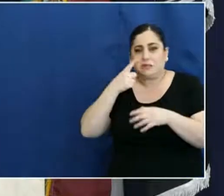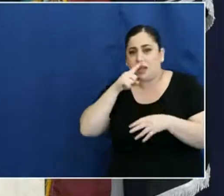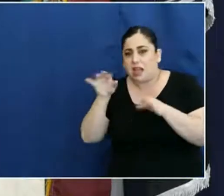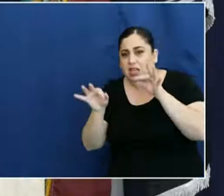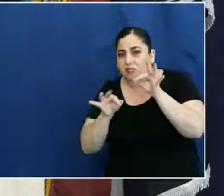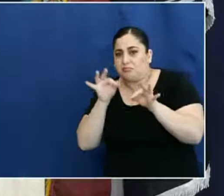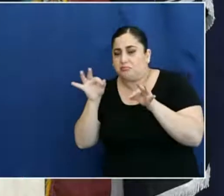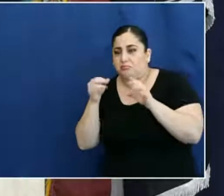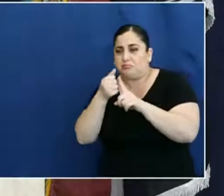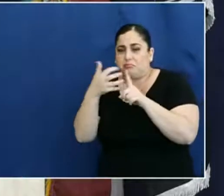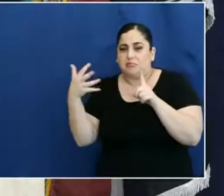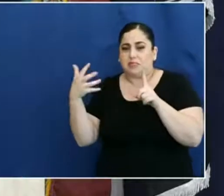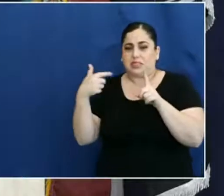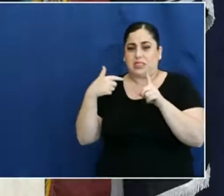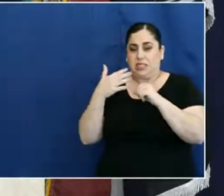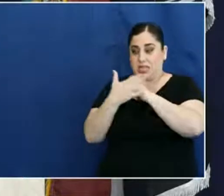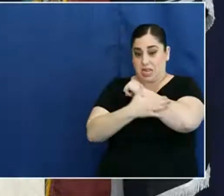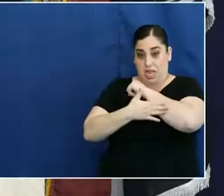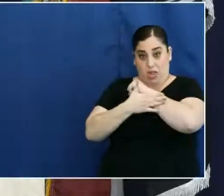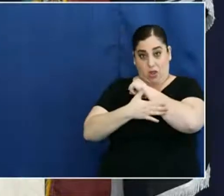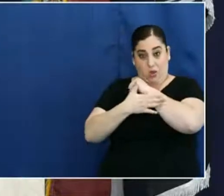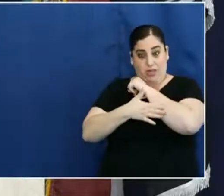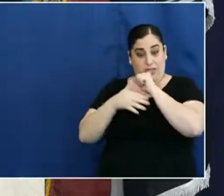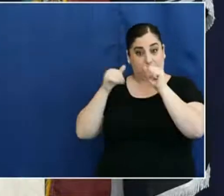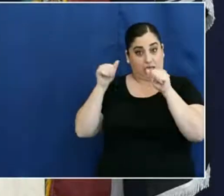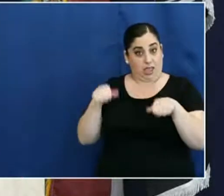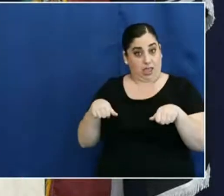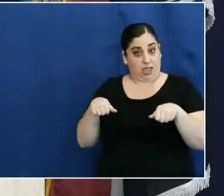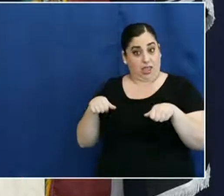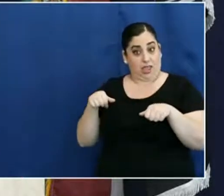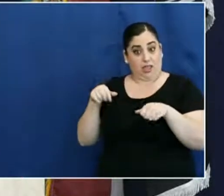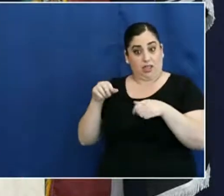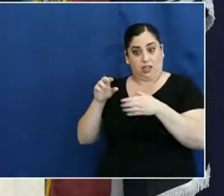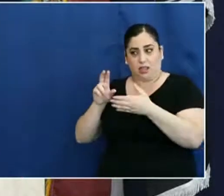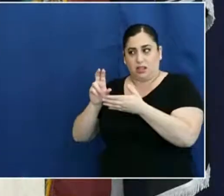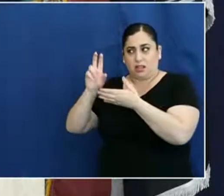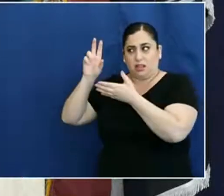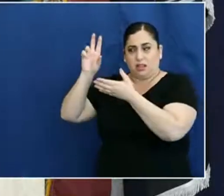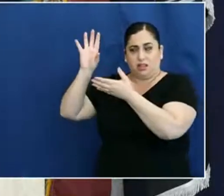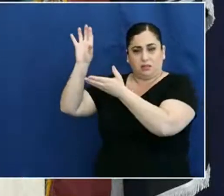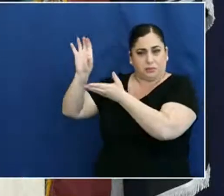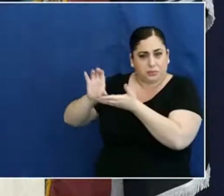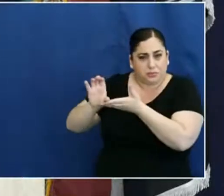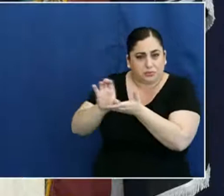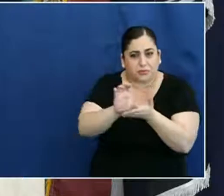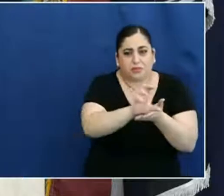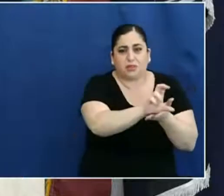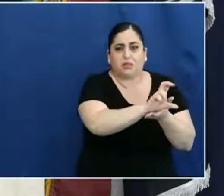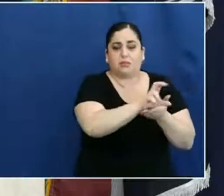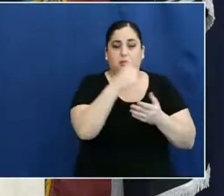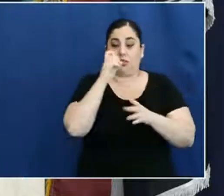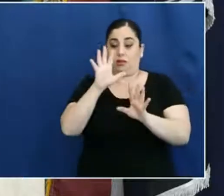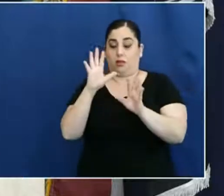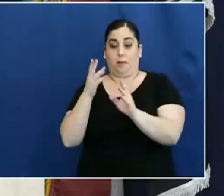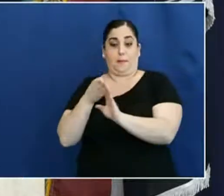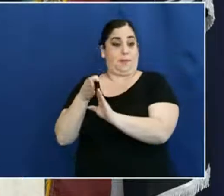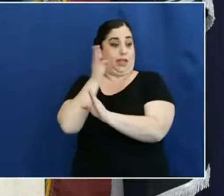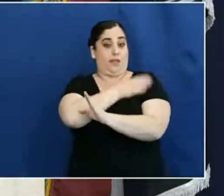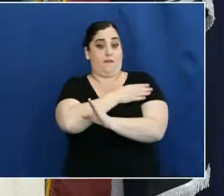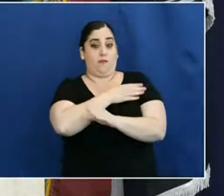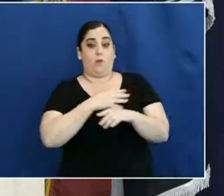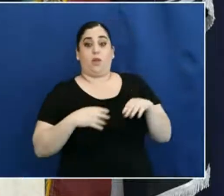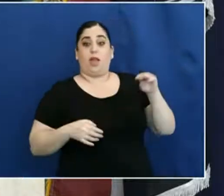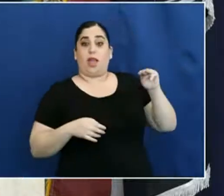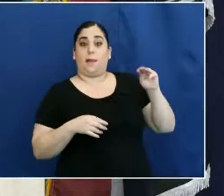to sort of redistribute vaccine internally. I had seen a previous version of the MOU saying that basically the county shall